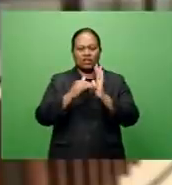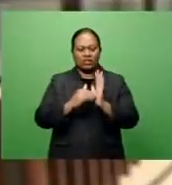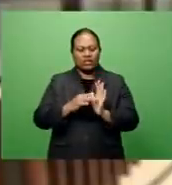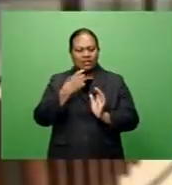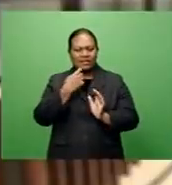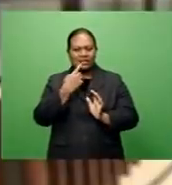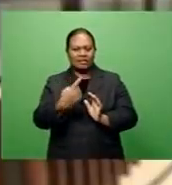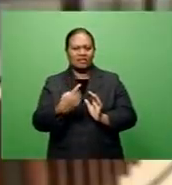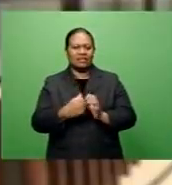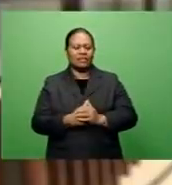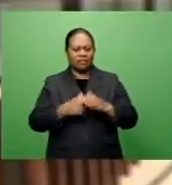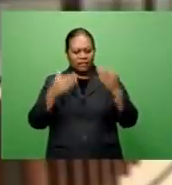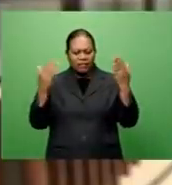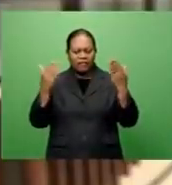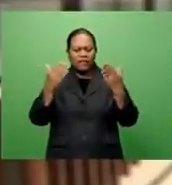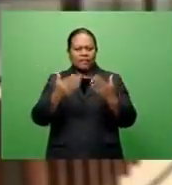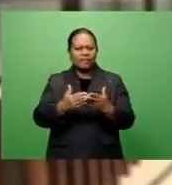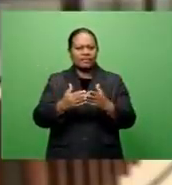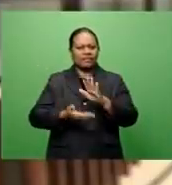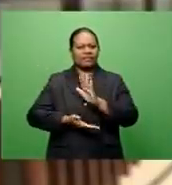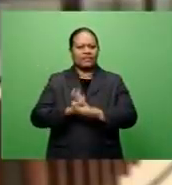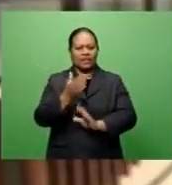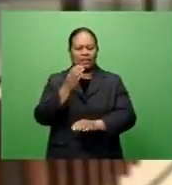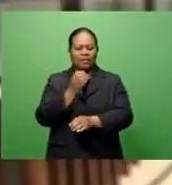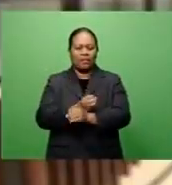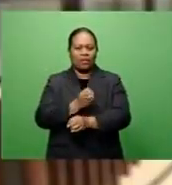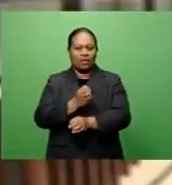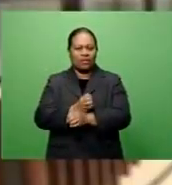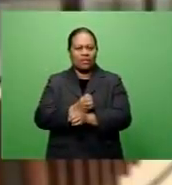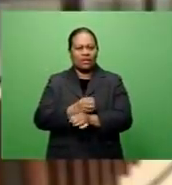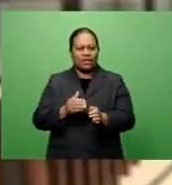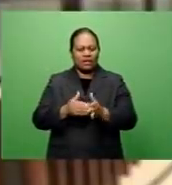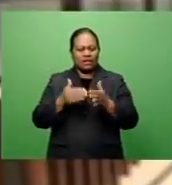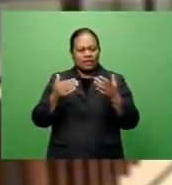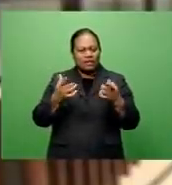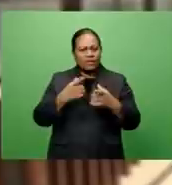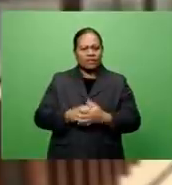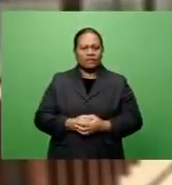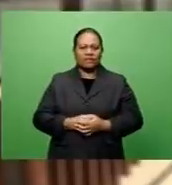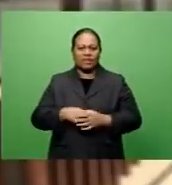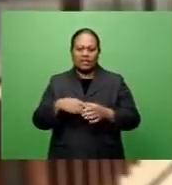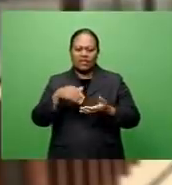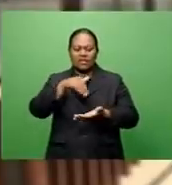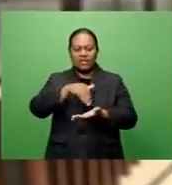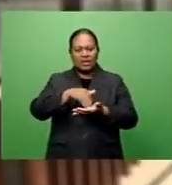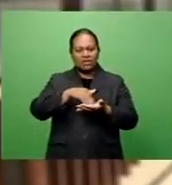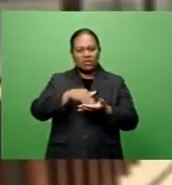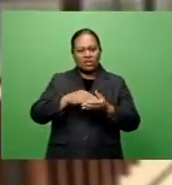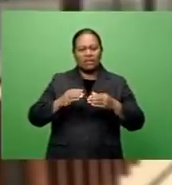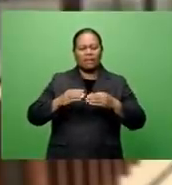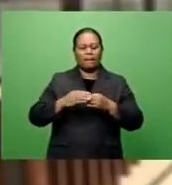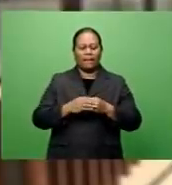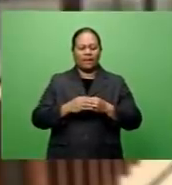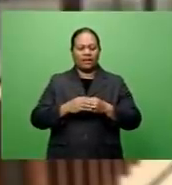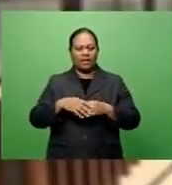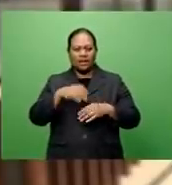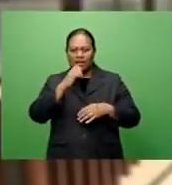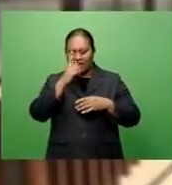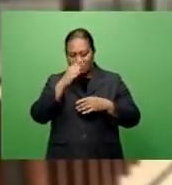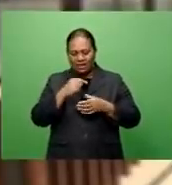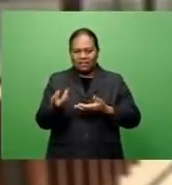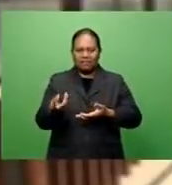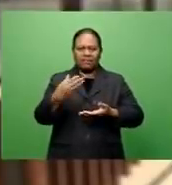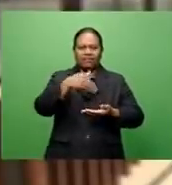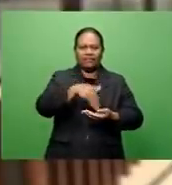Powell focused on still high unemployment and reiterated that the central bank's new policy framework can accommodate